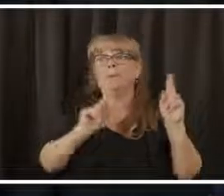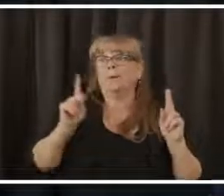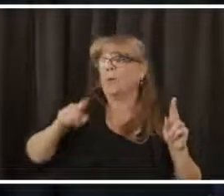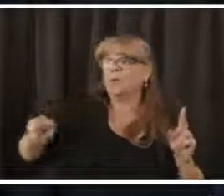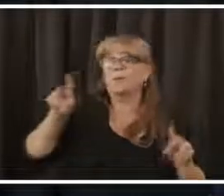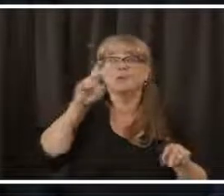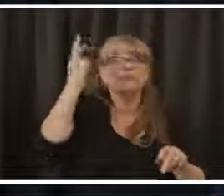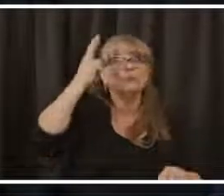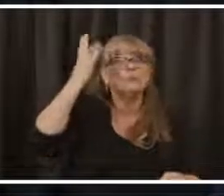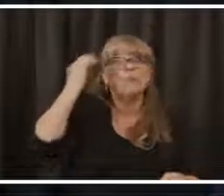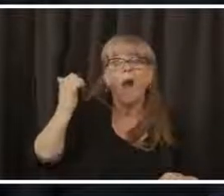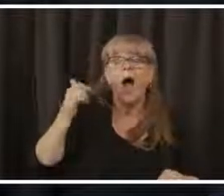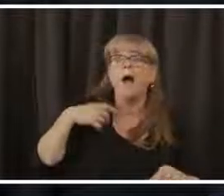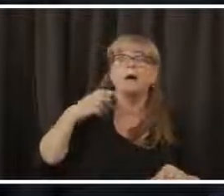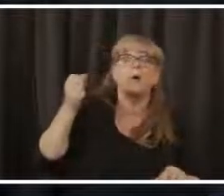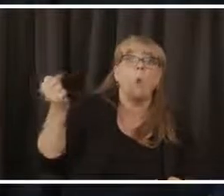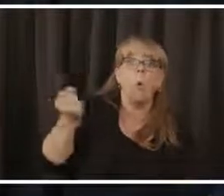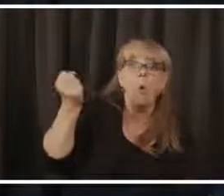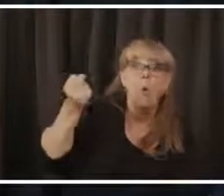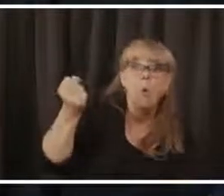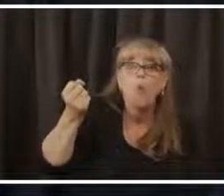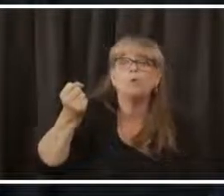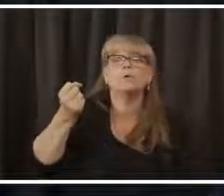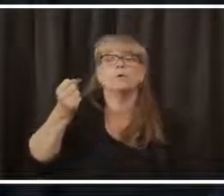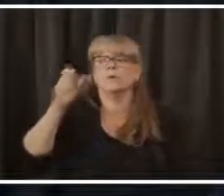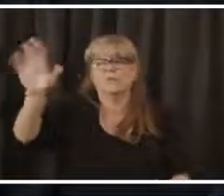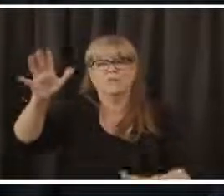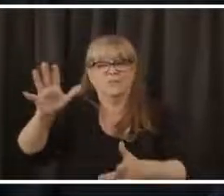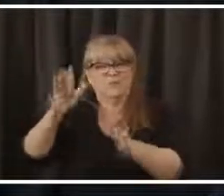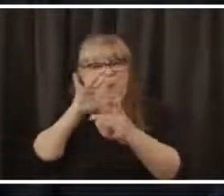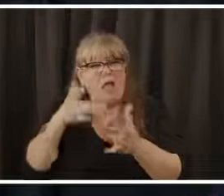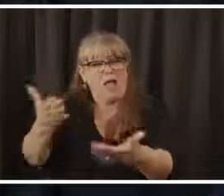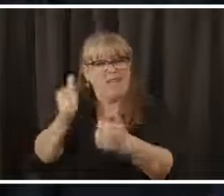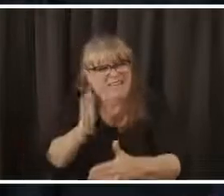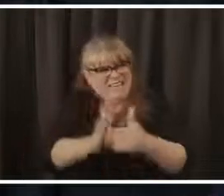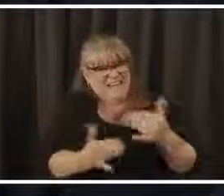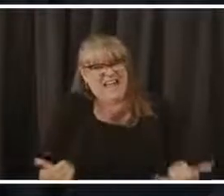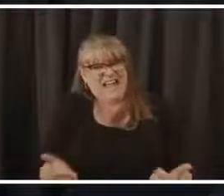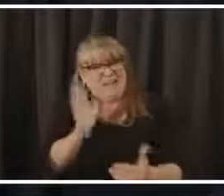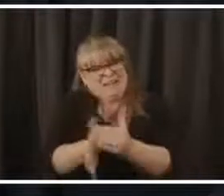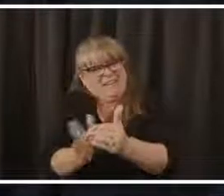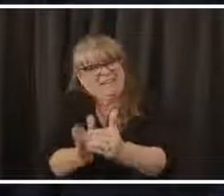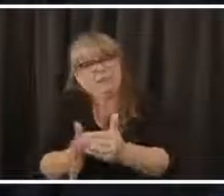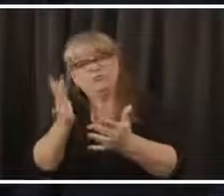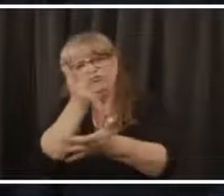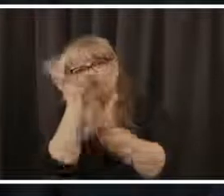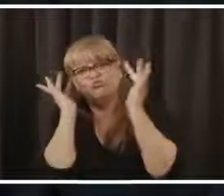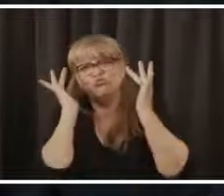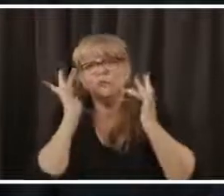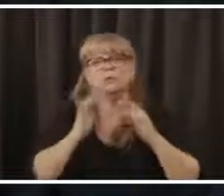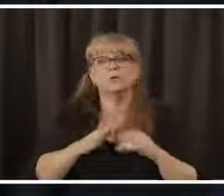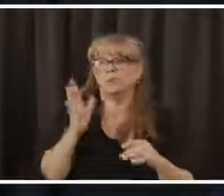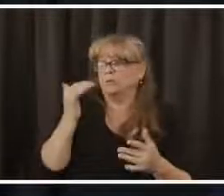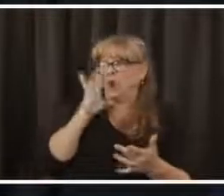someday get it, instead concretely make a plan to get it this week or next week. And that's going to be the challenge of the next few weeks.